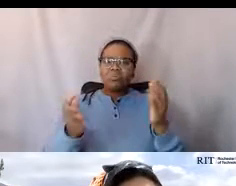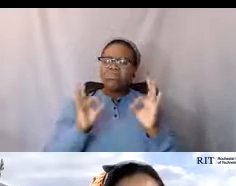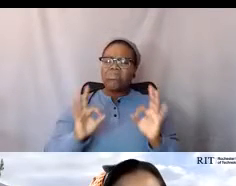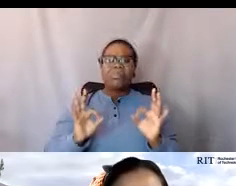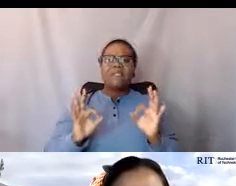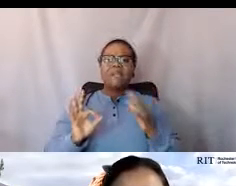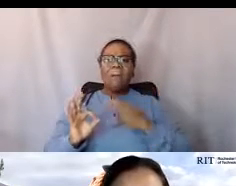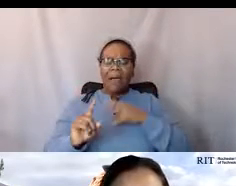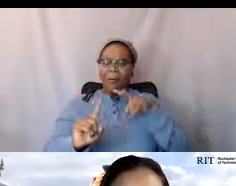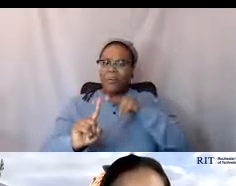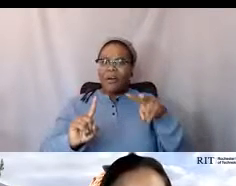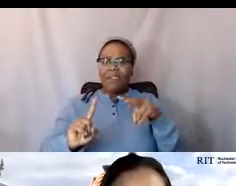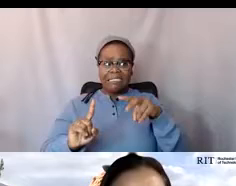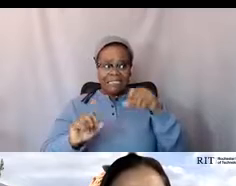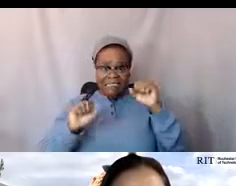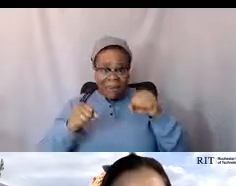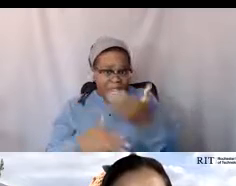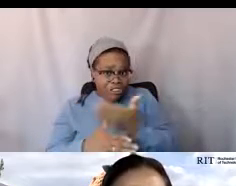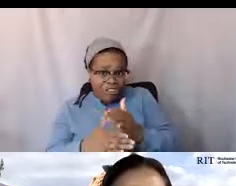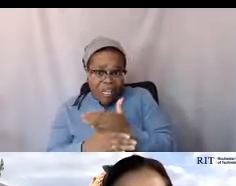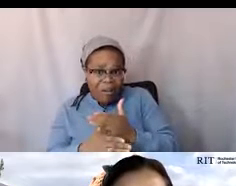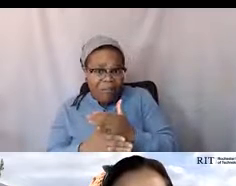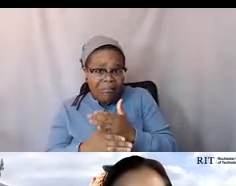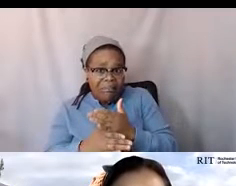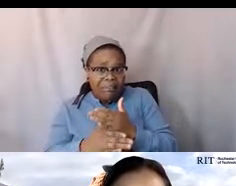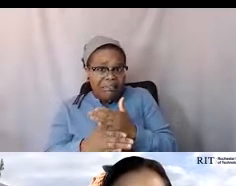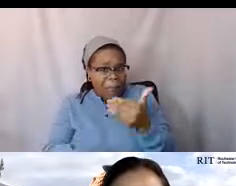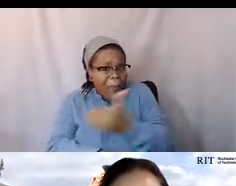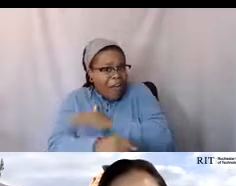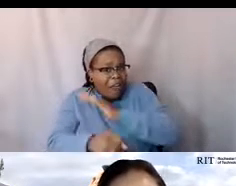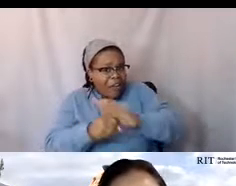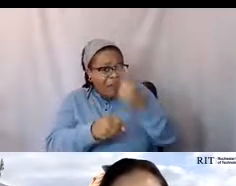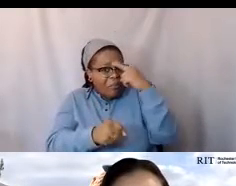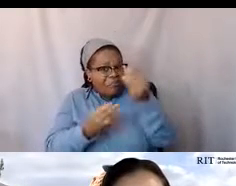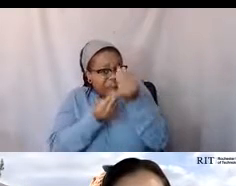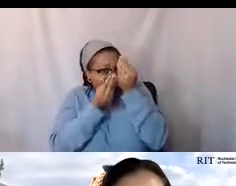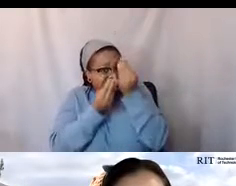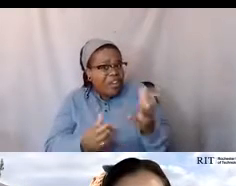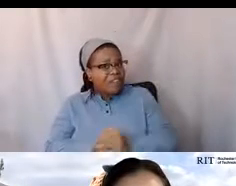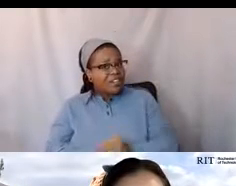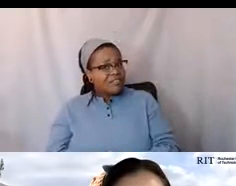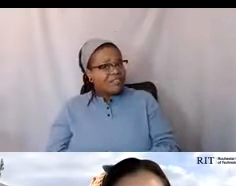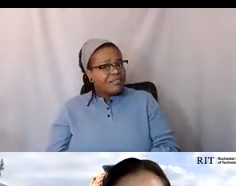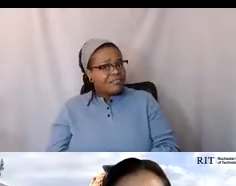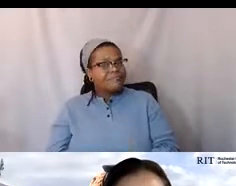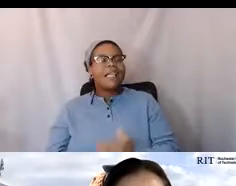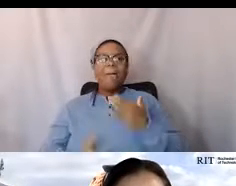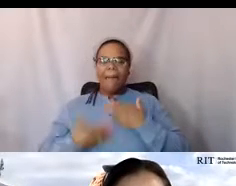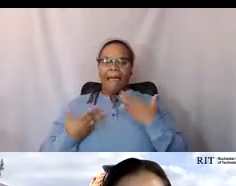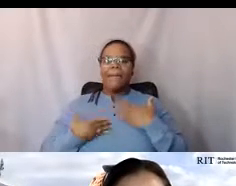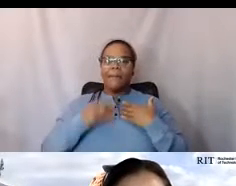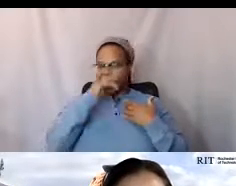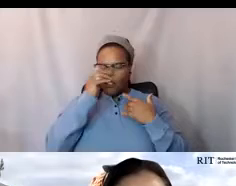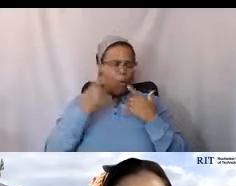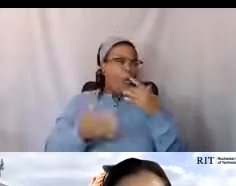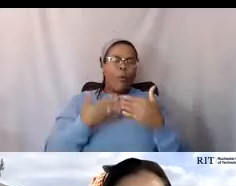does it even deserve to be shared? And it has, I'm really you know, um, blessed, or whatever the word you want